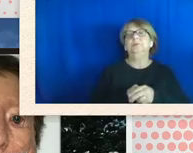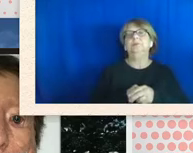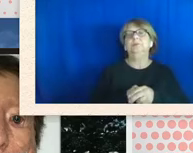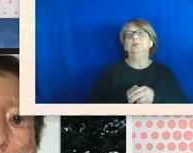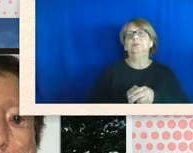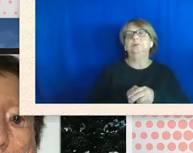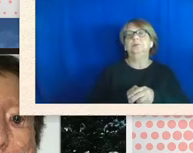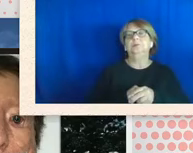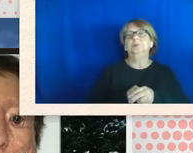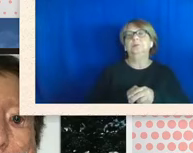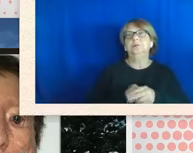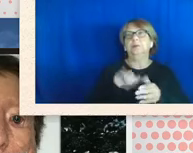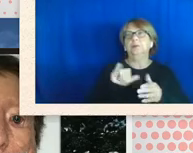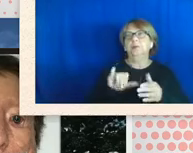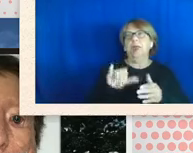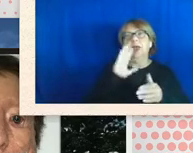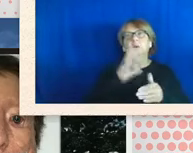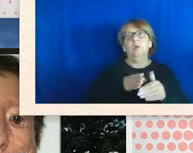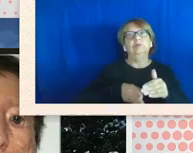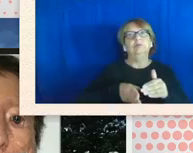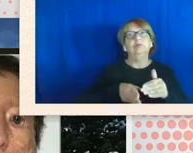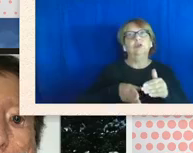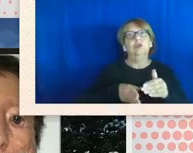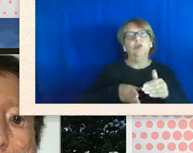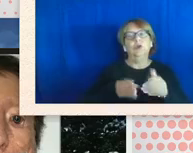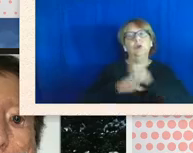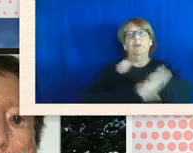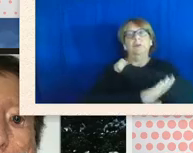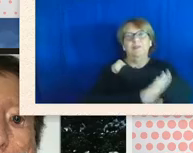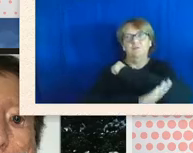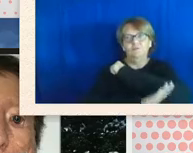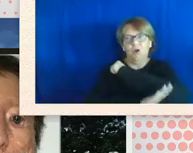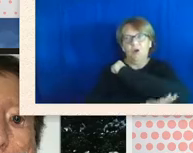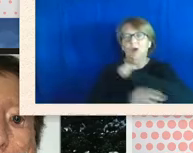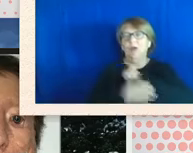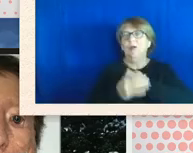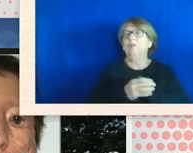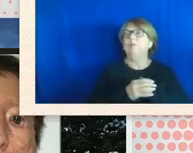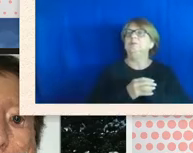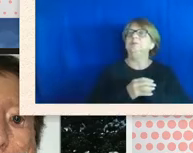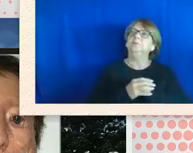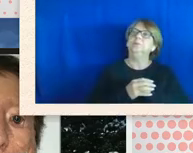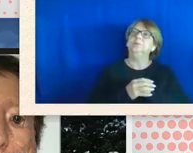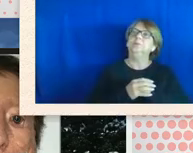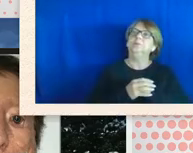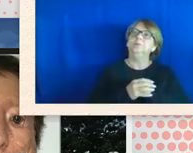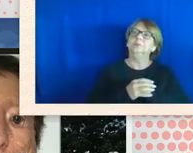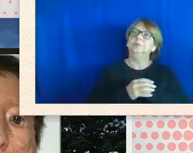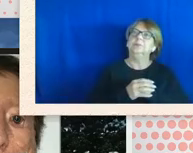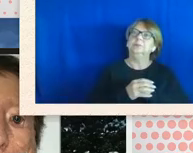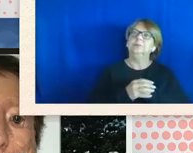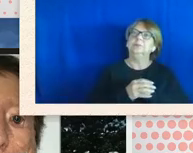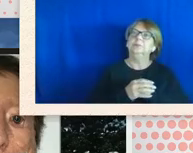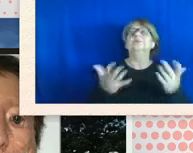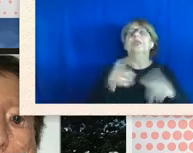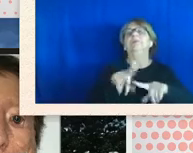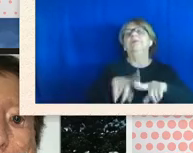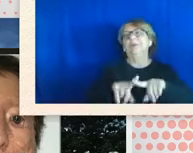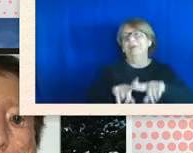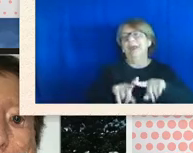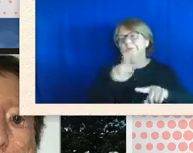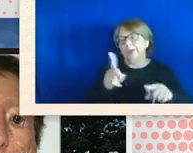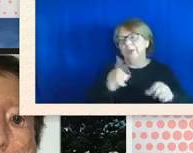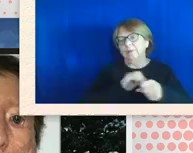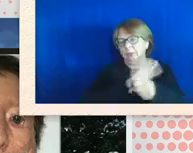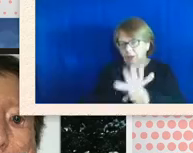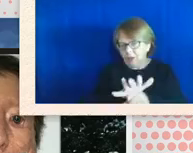by the end of the fall, again, depending upon the lifting of the pandemic, that is